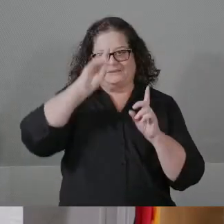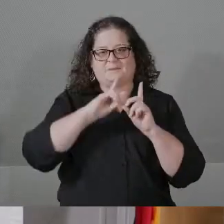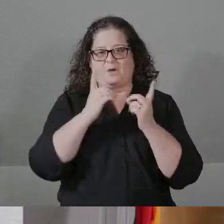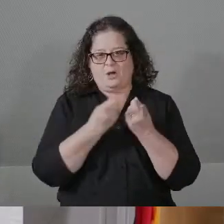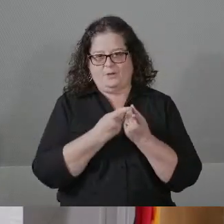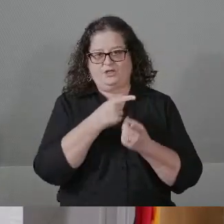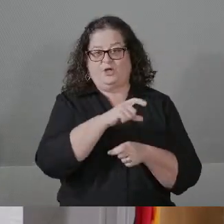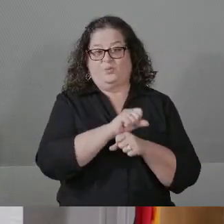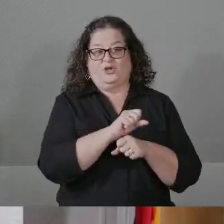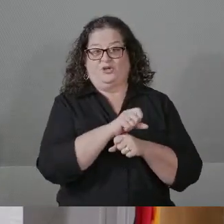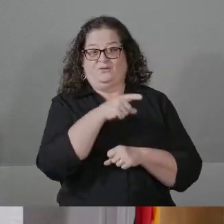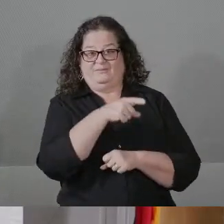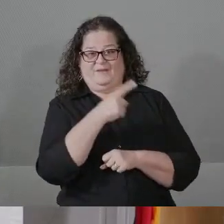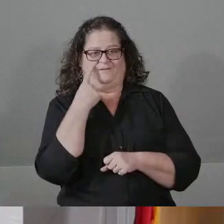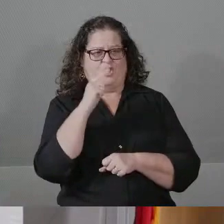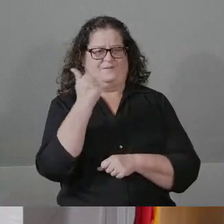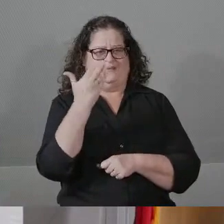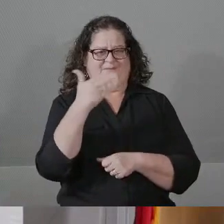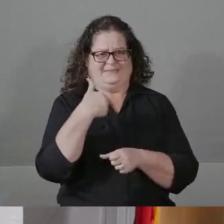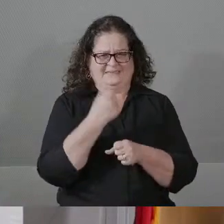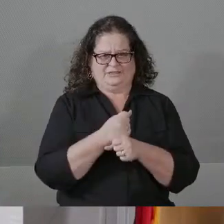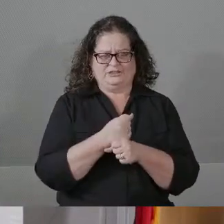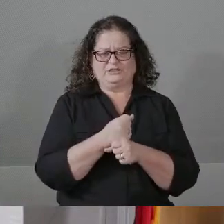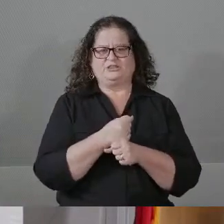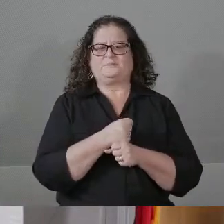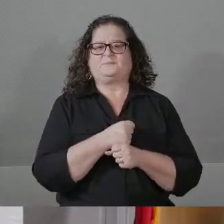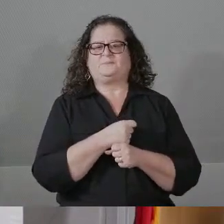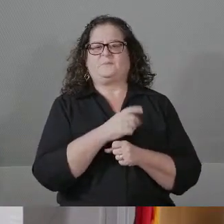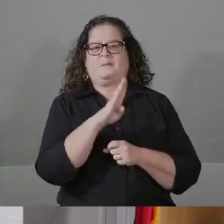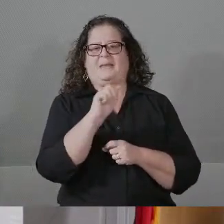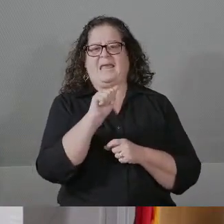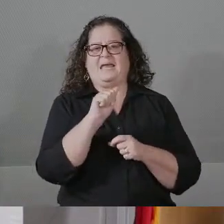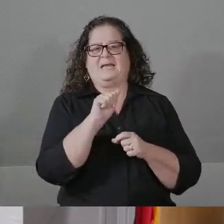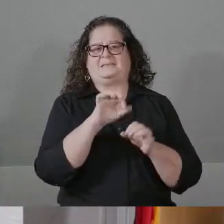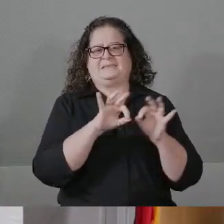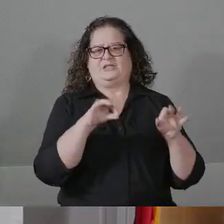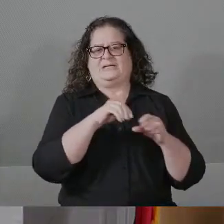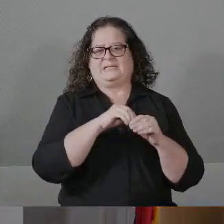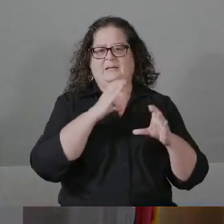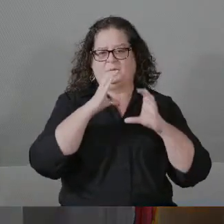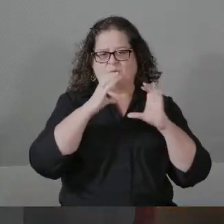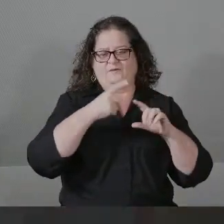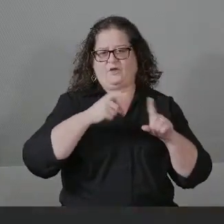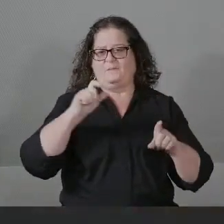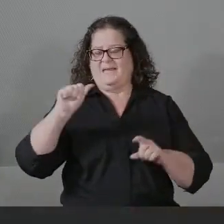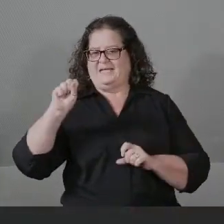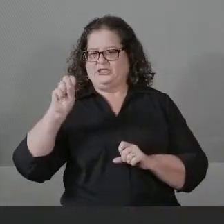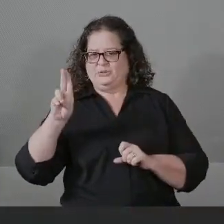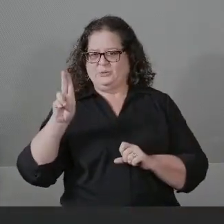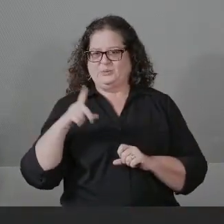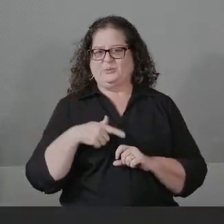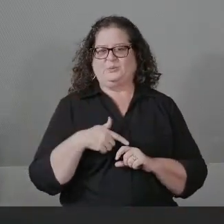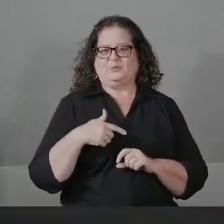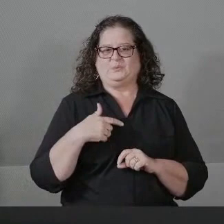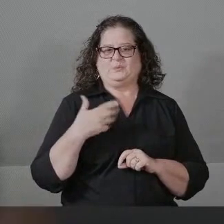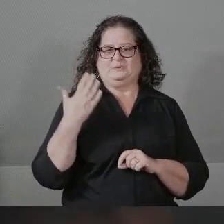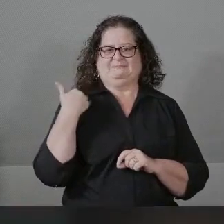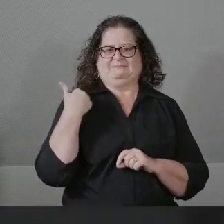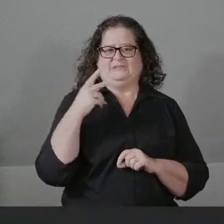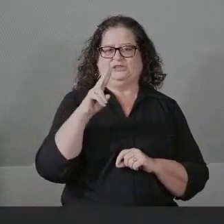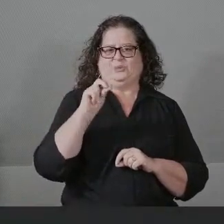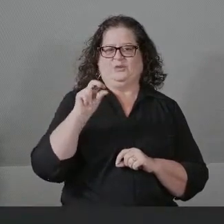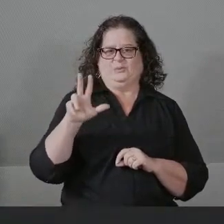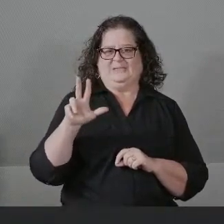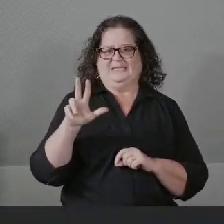of the Phoenix Fire Department. He earned a bachelor's degree in communication from Arizona State University in 2003 prior to beginning